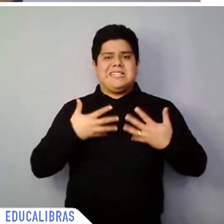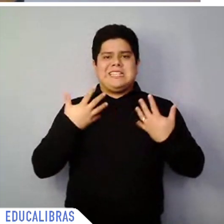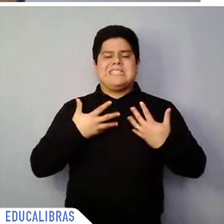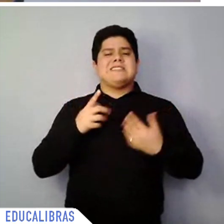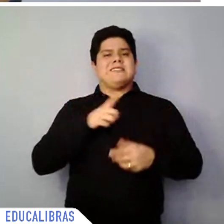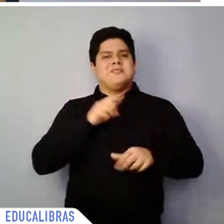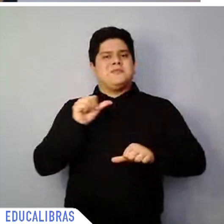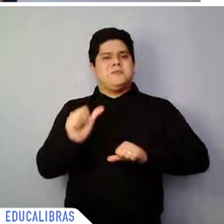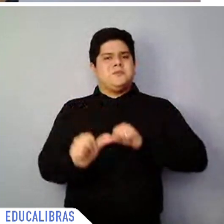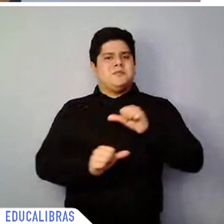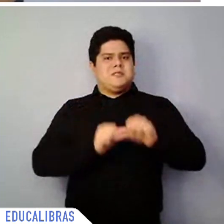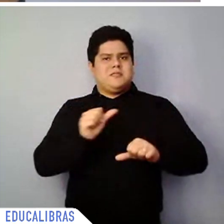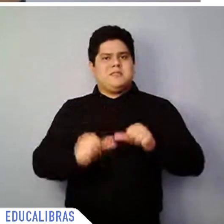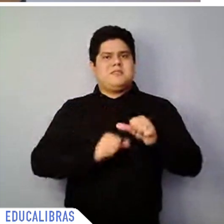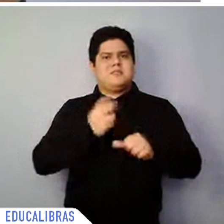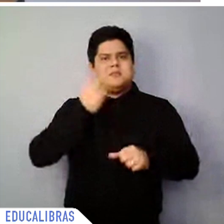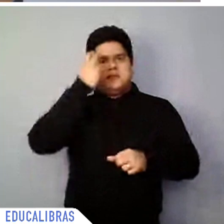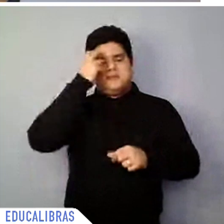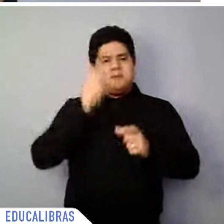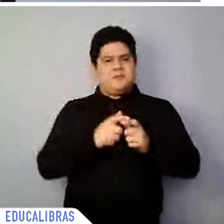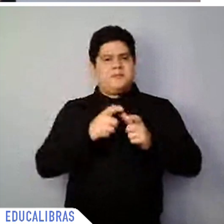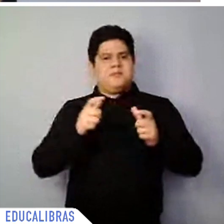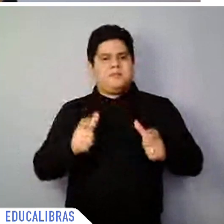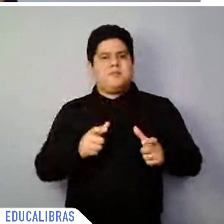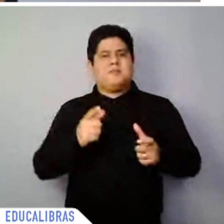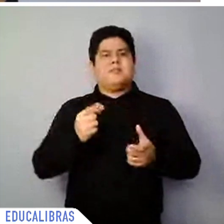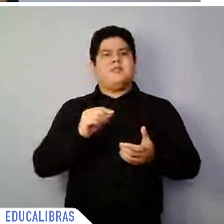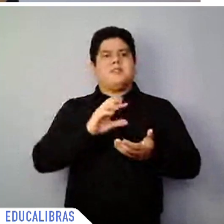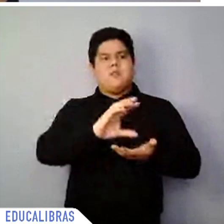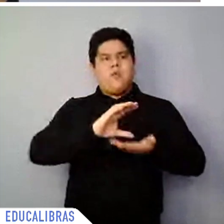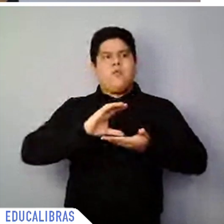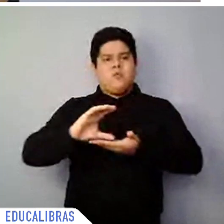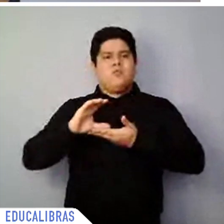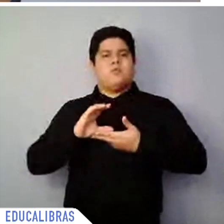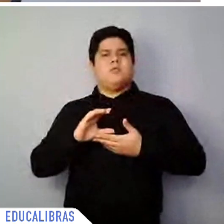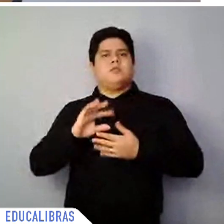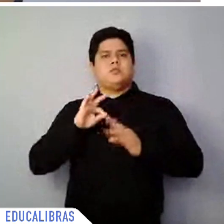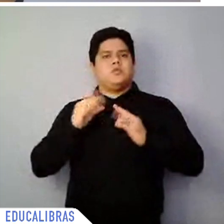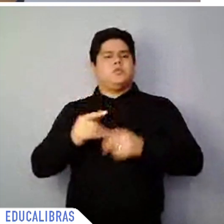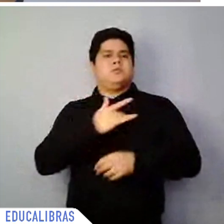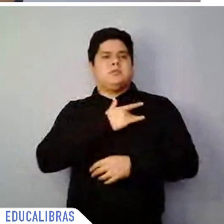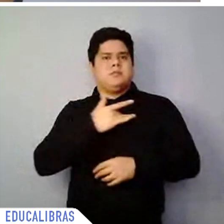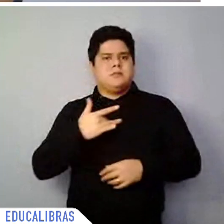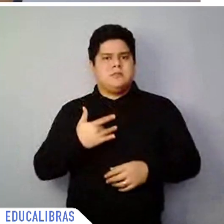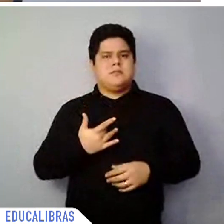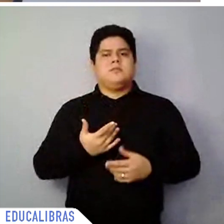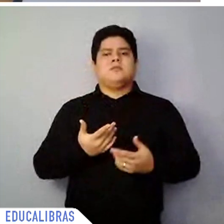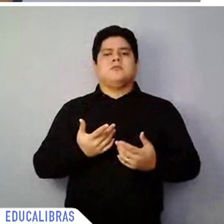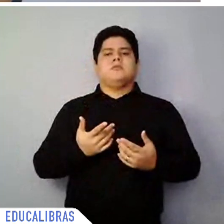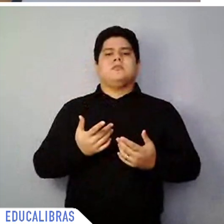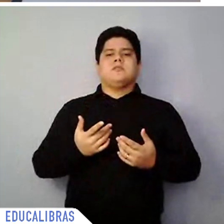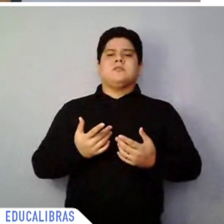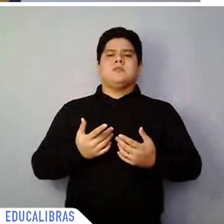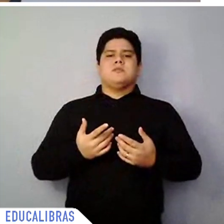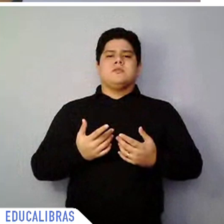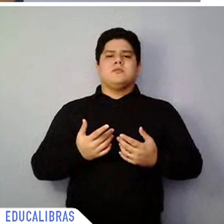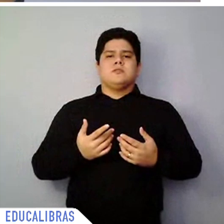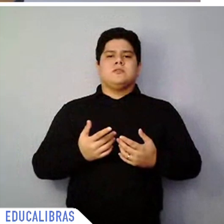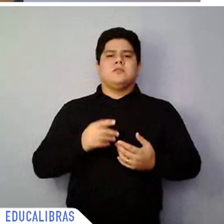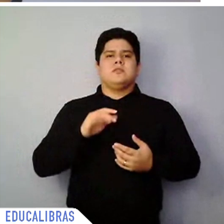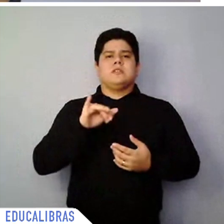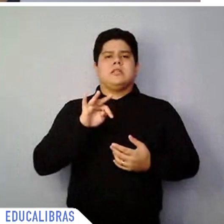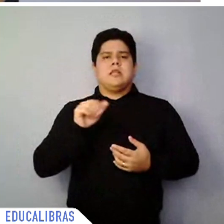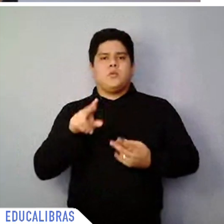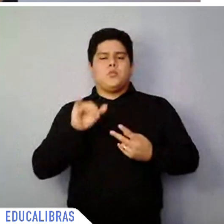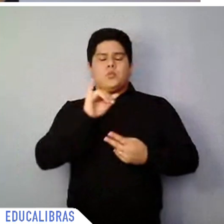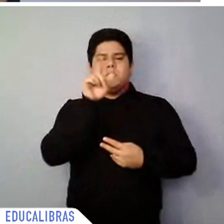and I am happy that this mindset is changing. More visibility to this. We are receiving resources from Todos